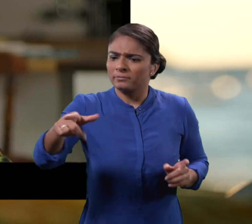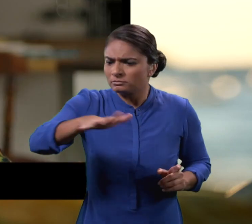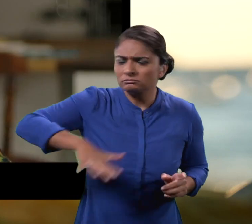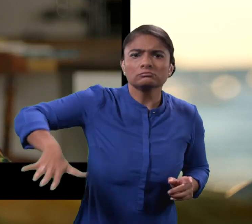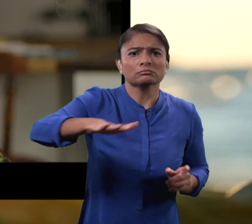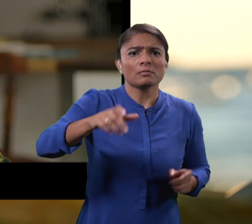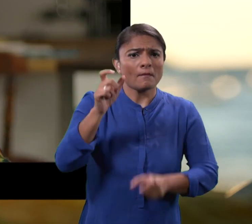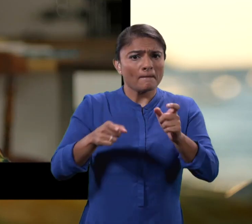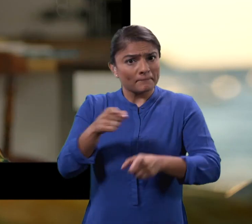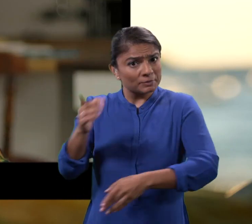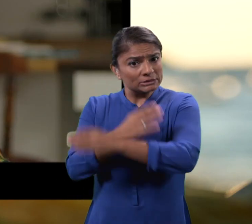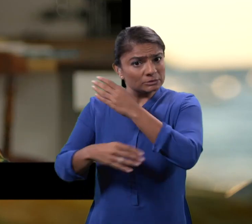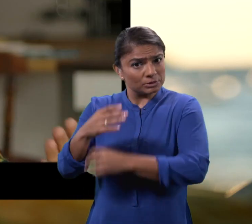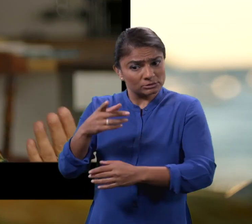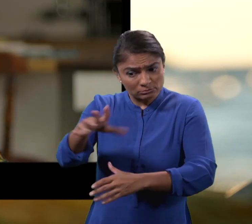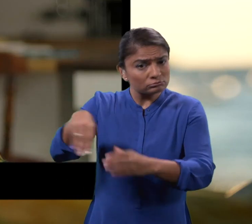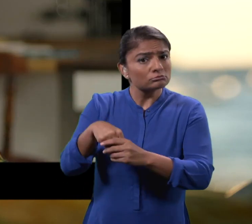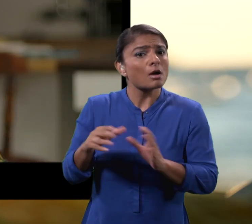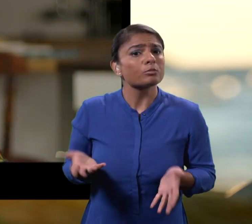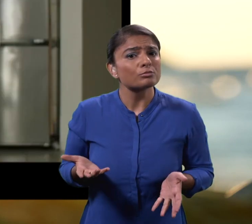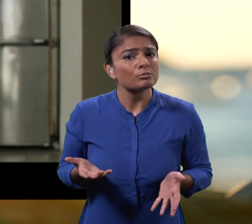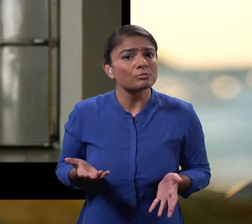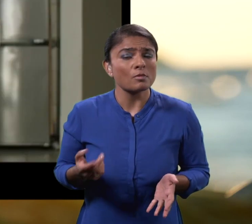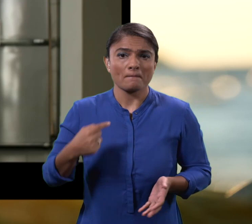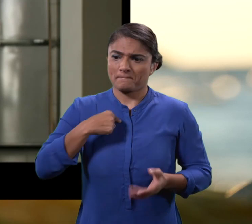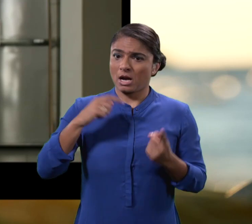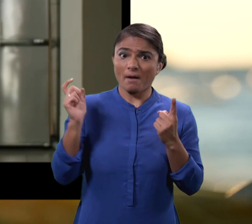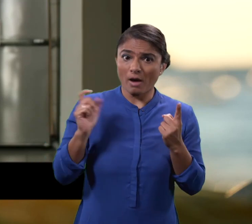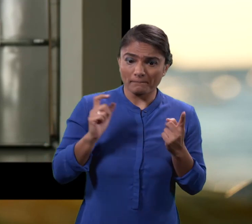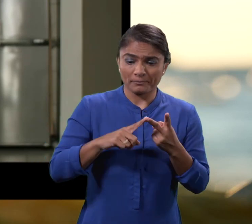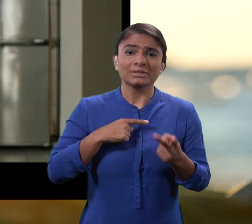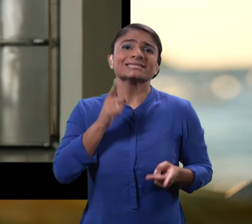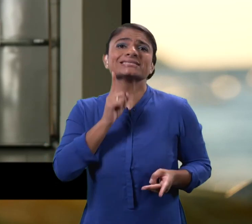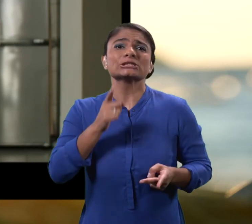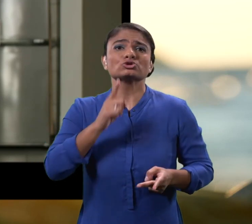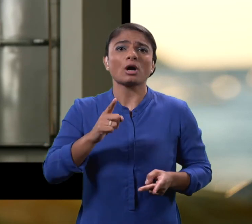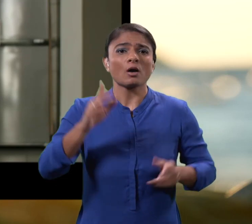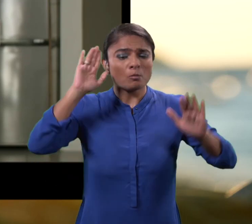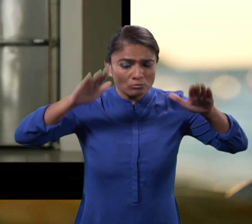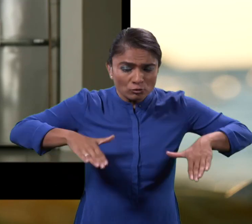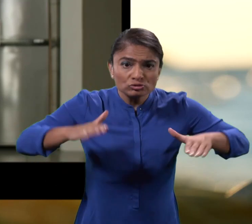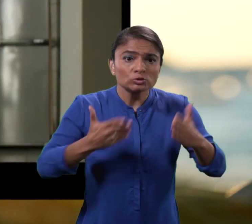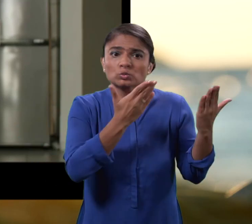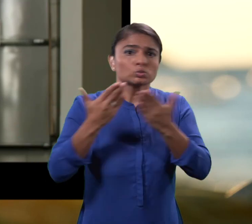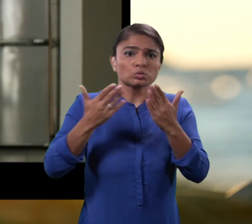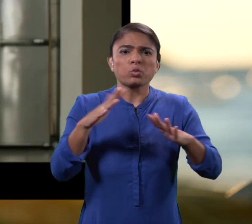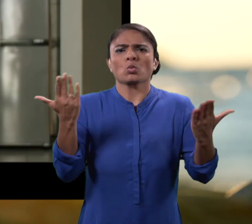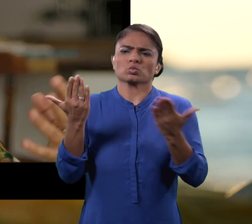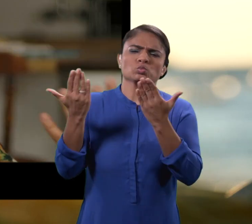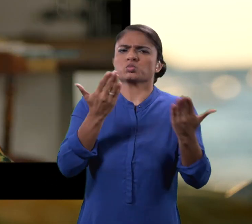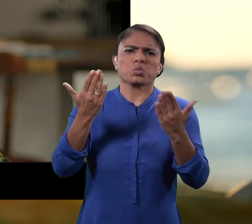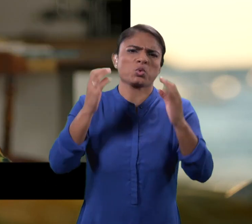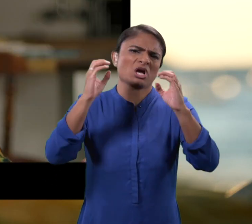spaces are open for persons with disabilities to be part of? As an imam, as a teacher in a madrasa, which is a